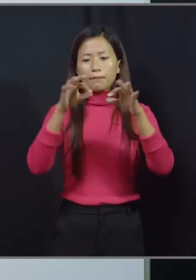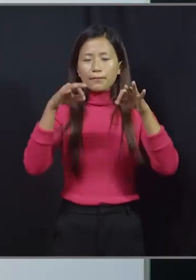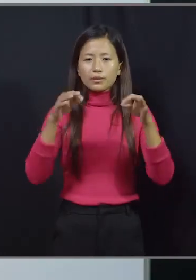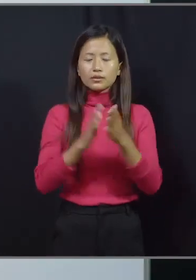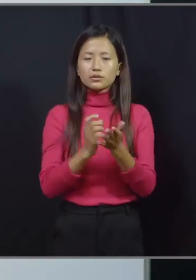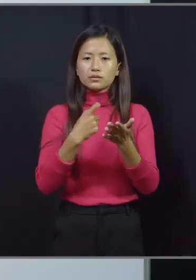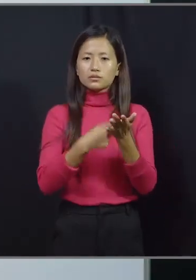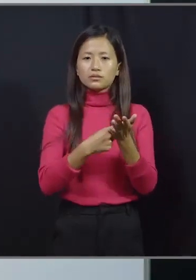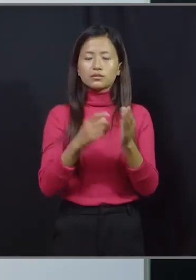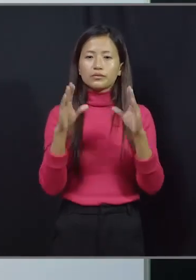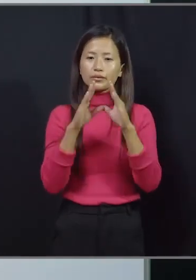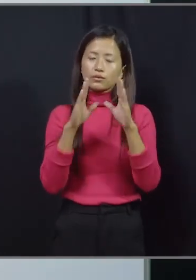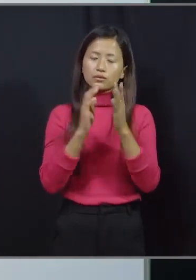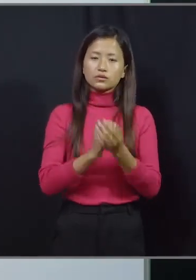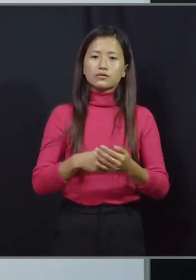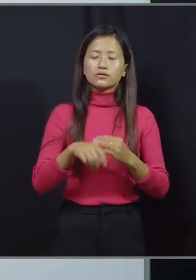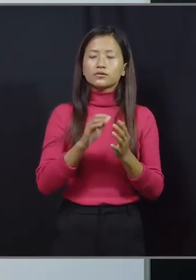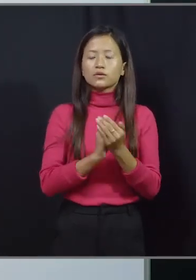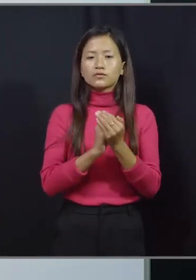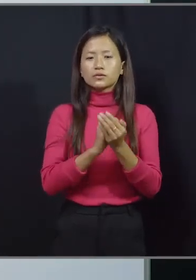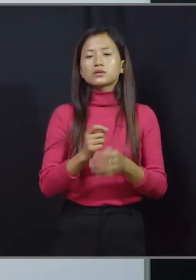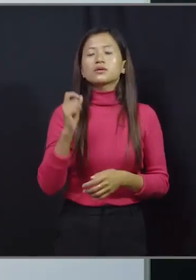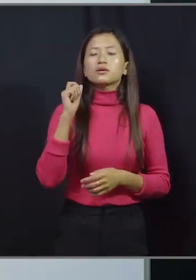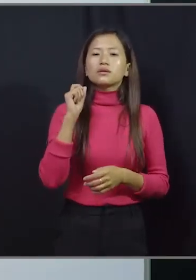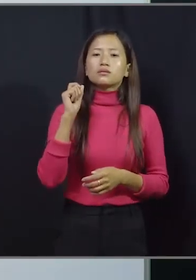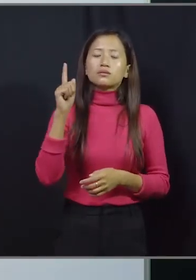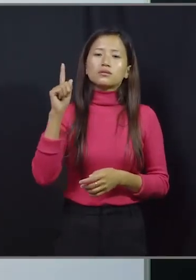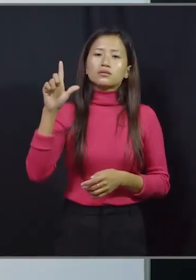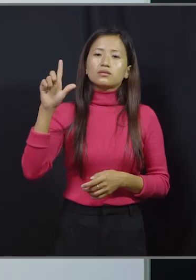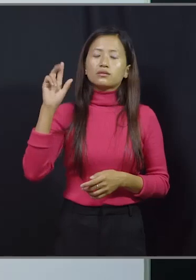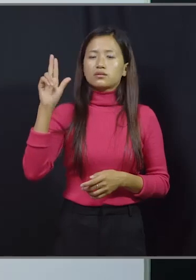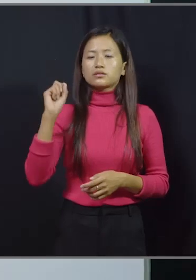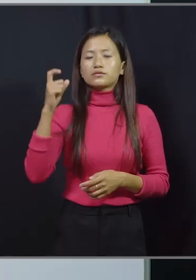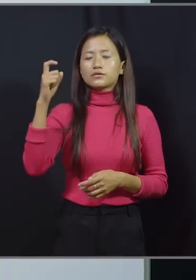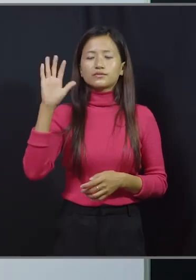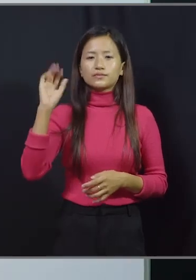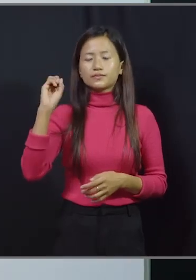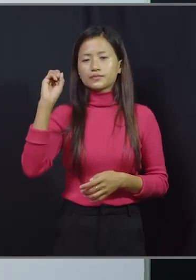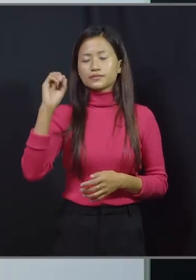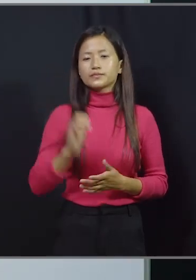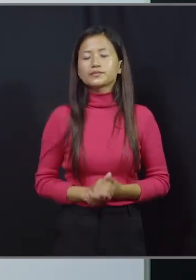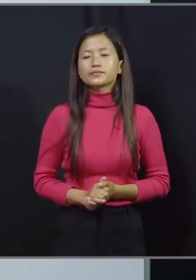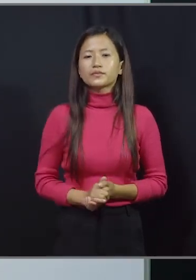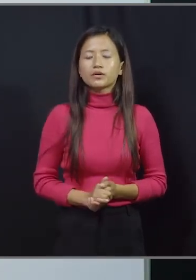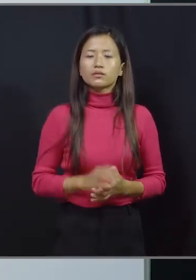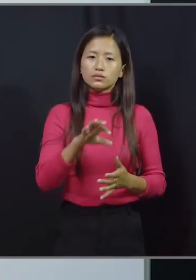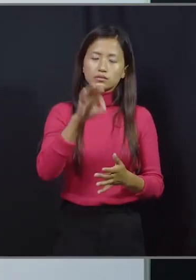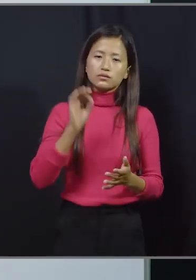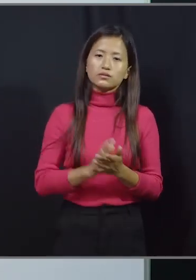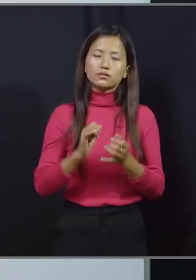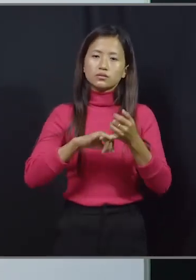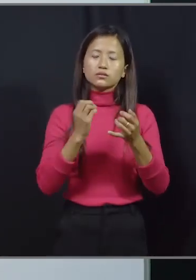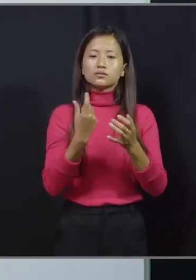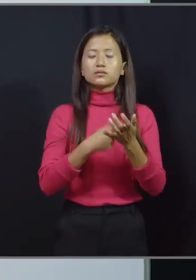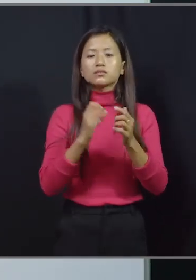the revolt of 1857. Next is British newspapers and magazines. We will also find the sources